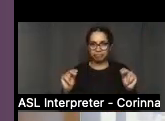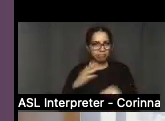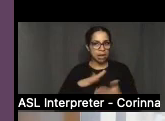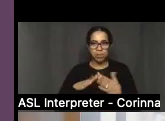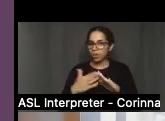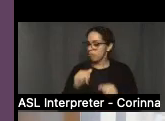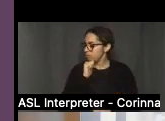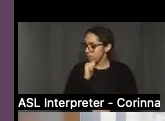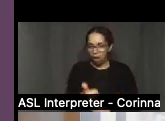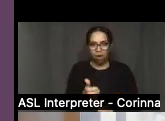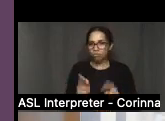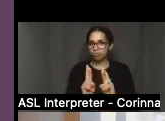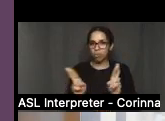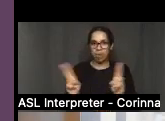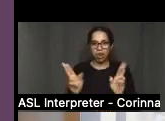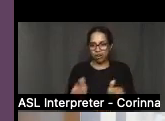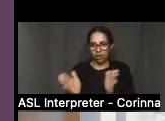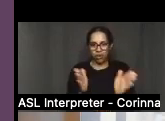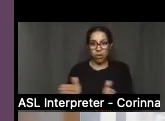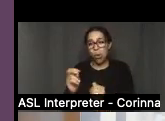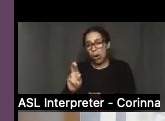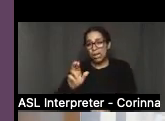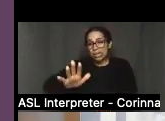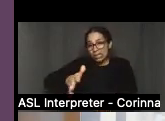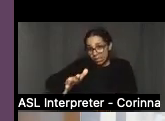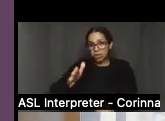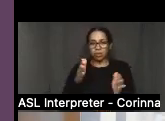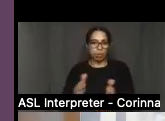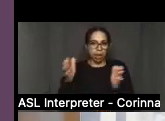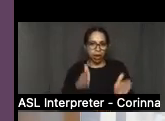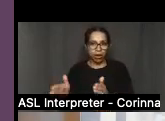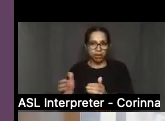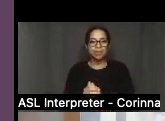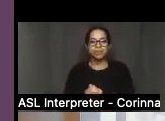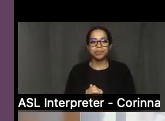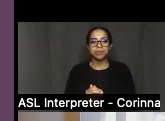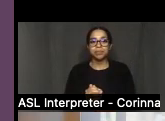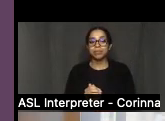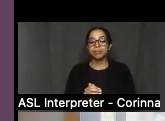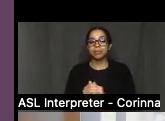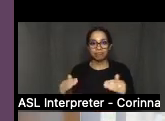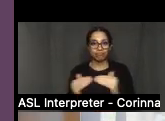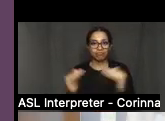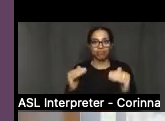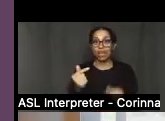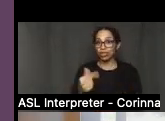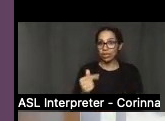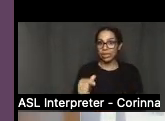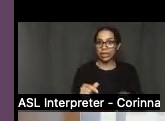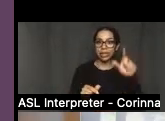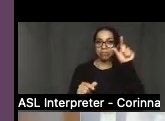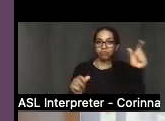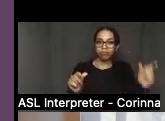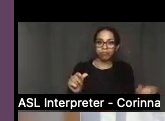only somewhat prepared. We had the same amount, 47% here on the green, that said,